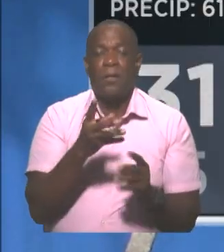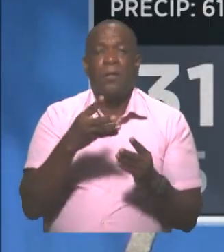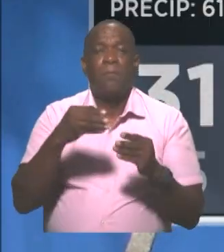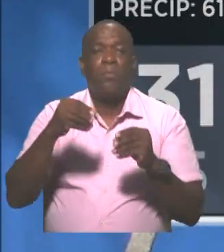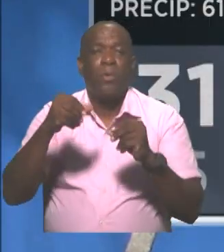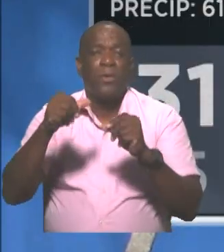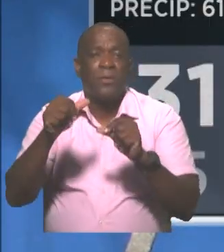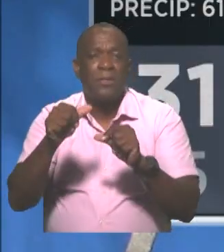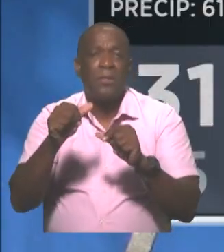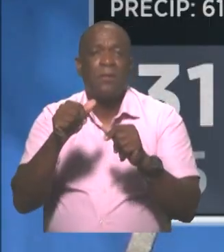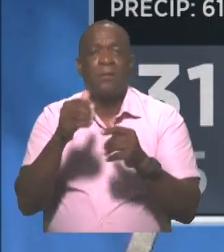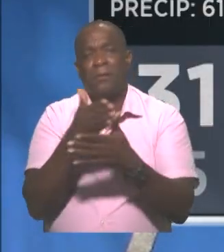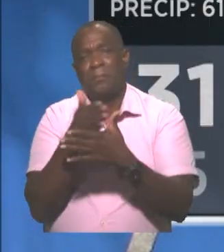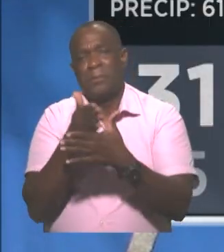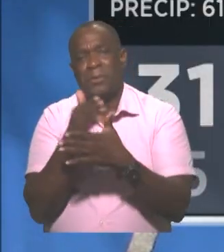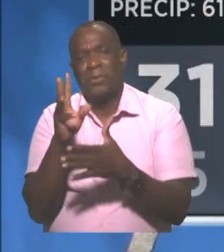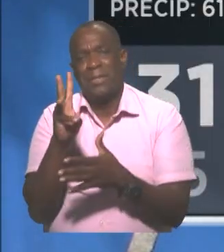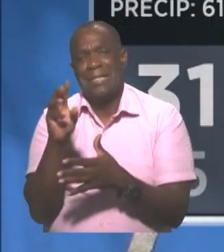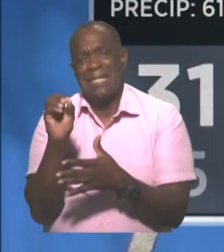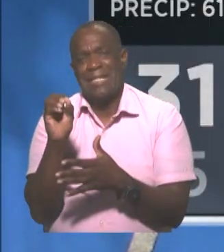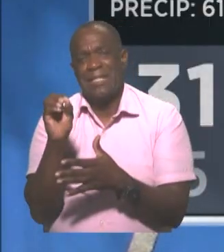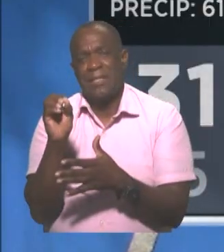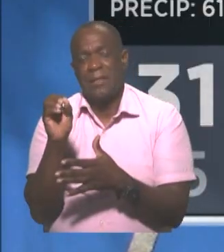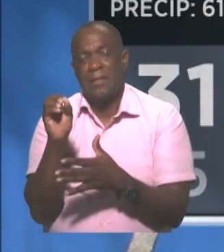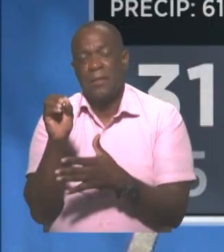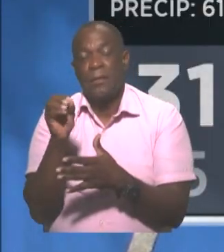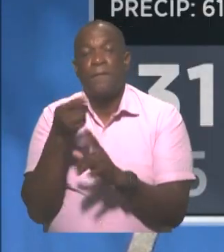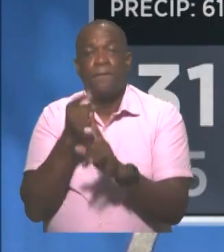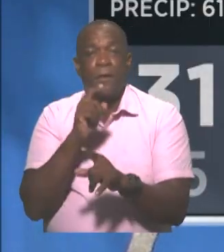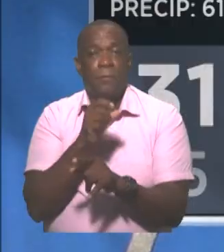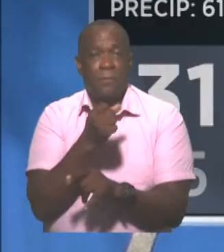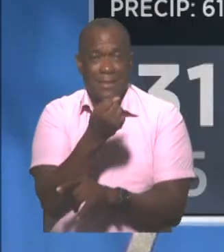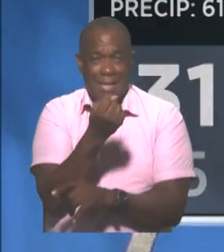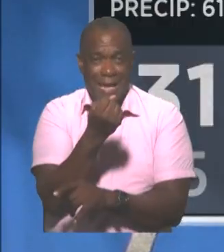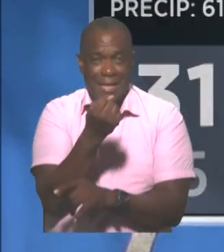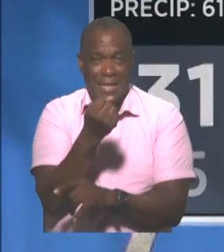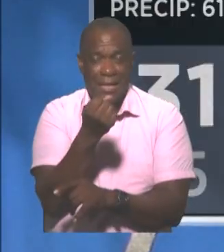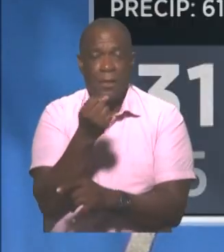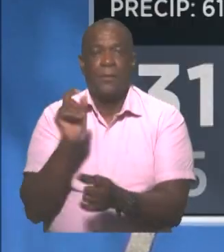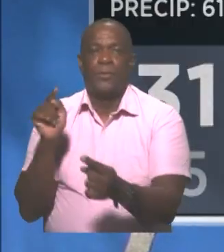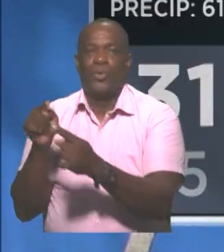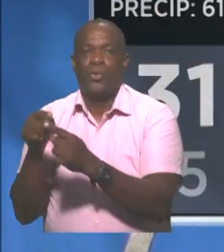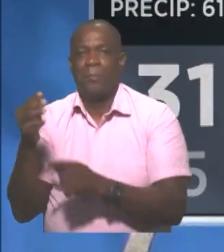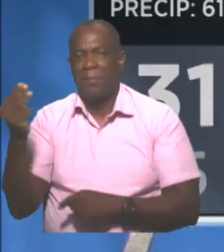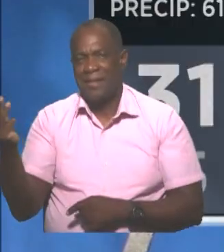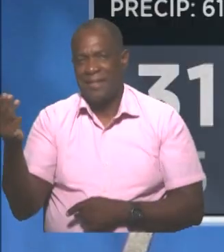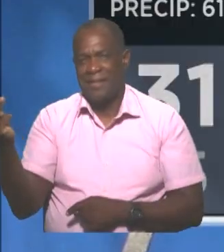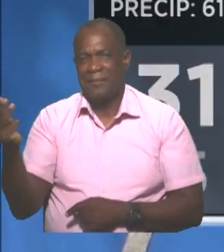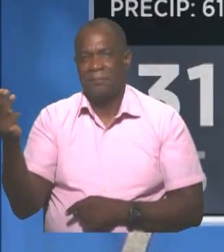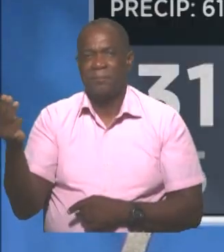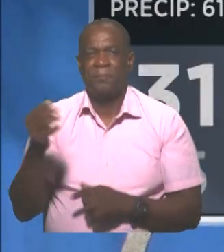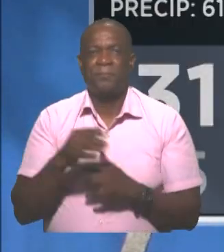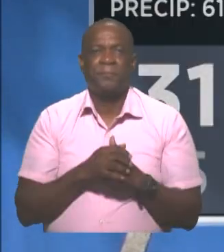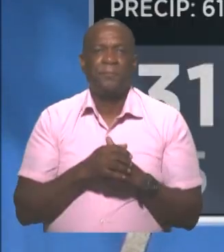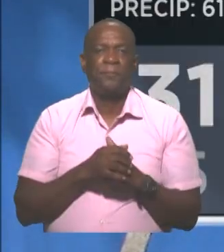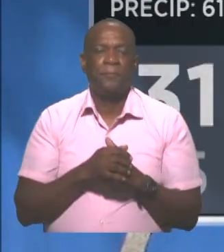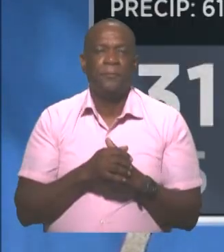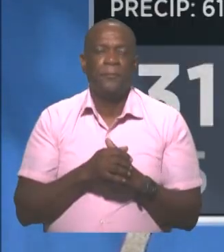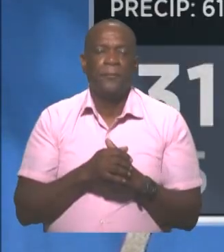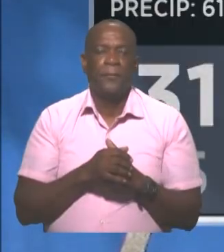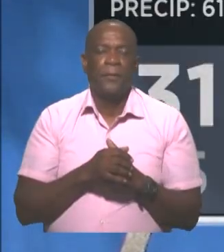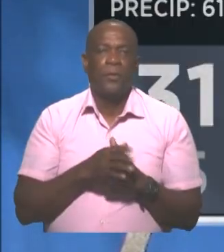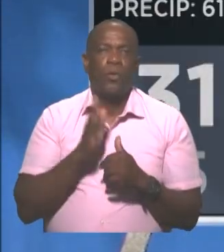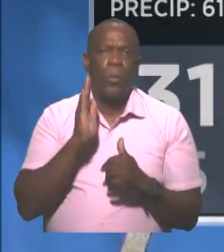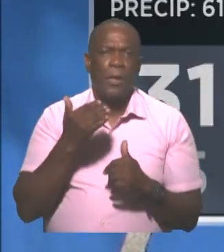the 60s from Saturday all the way to Monday. Now, this won't be continuous rainfall. It will be pockets of